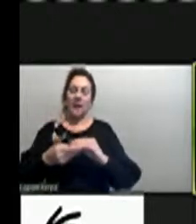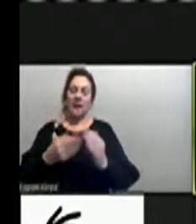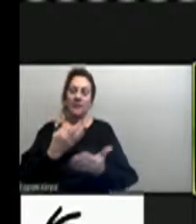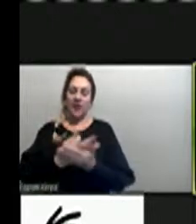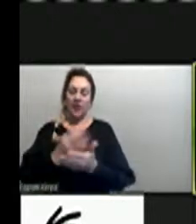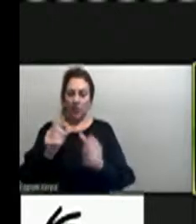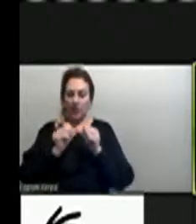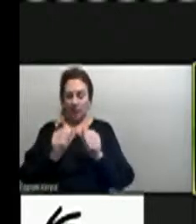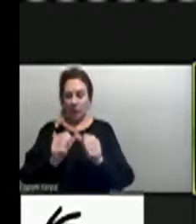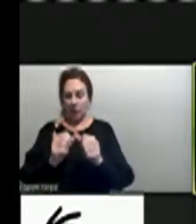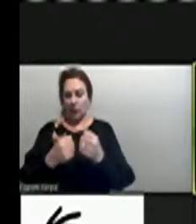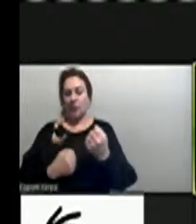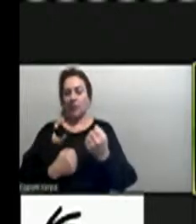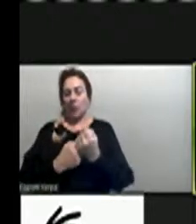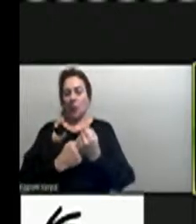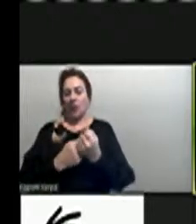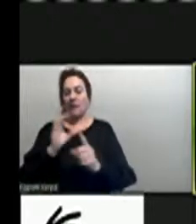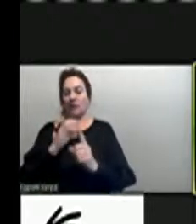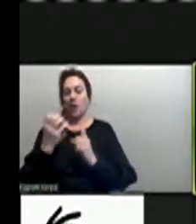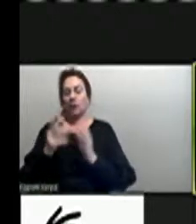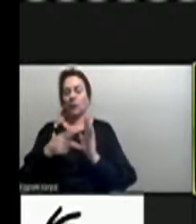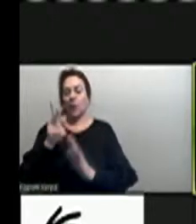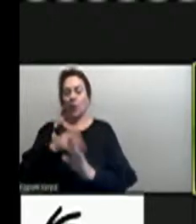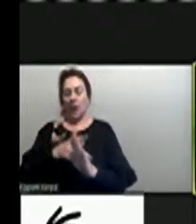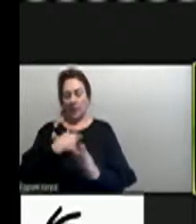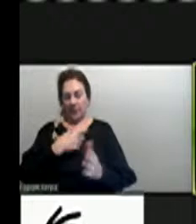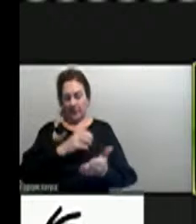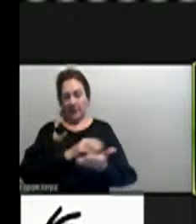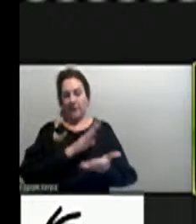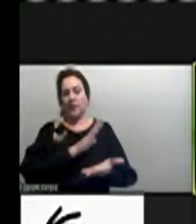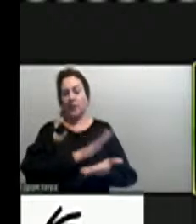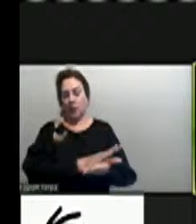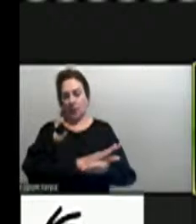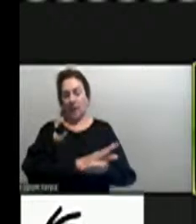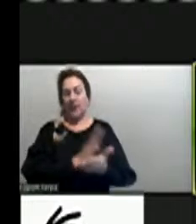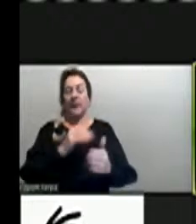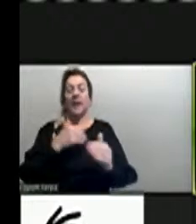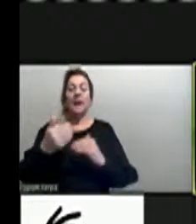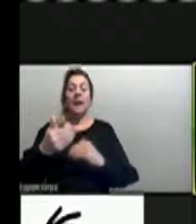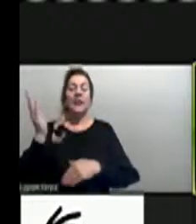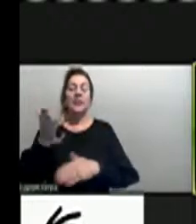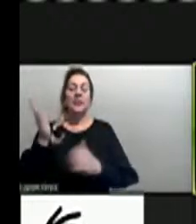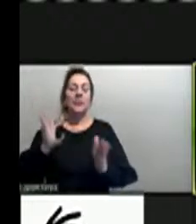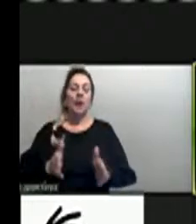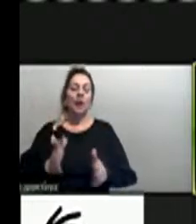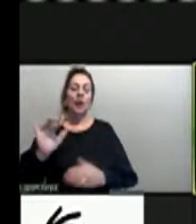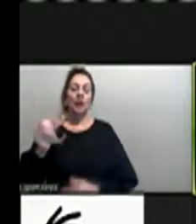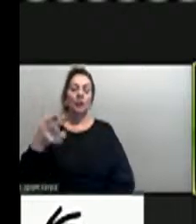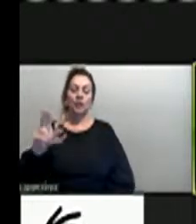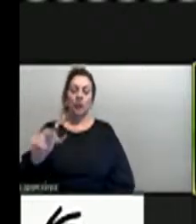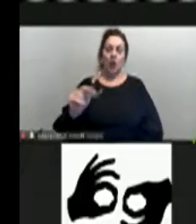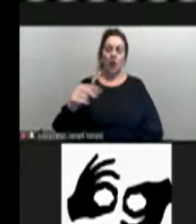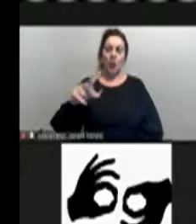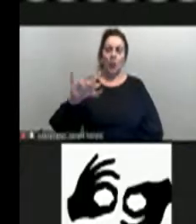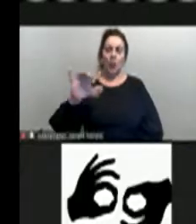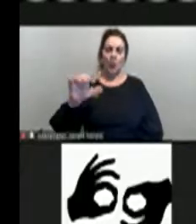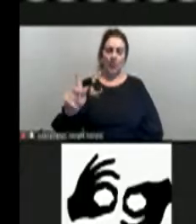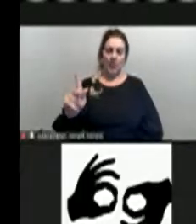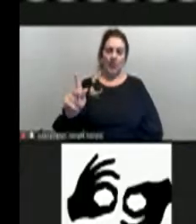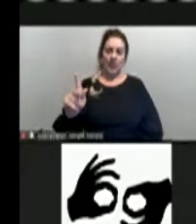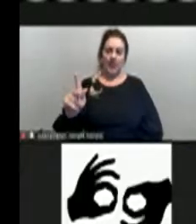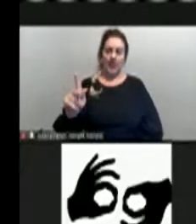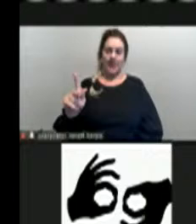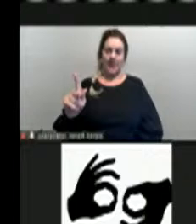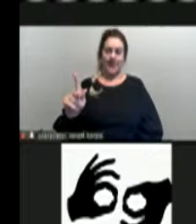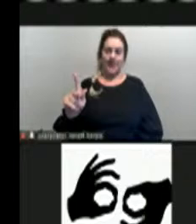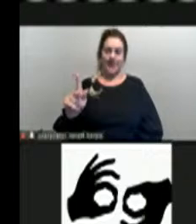cultural programs has been noted. Next speaker I have is John Quick. John Quick, please unmute your